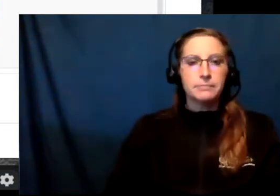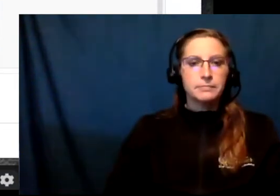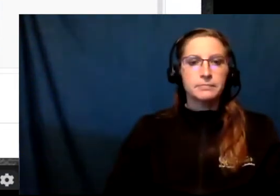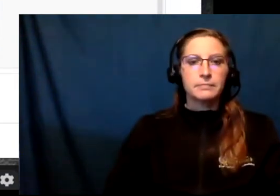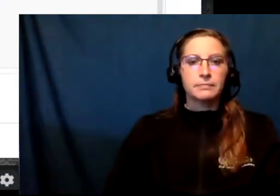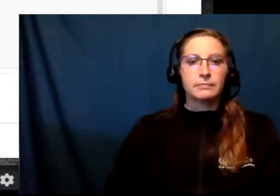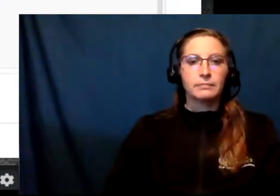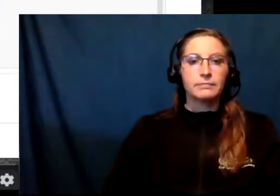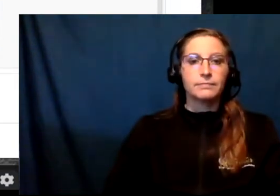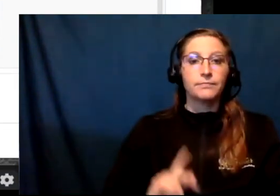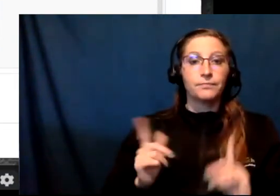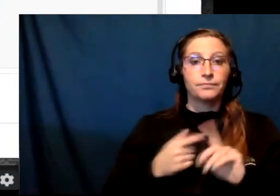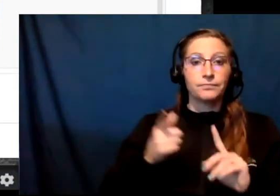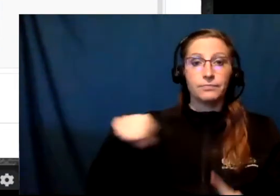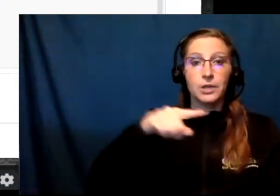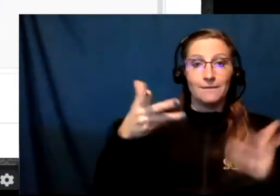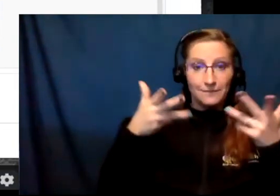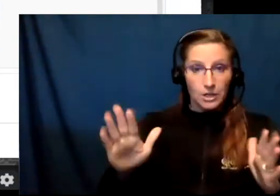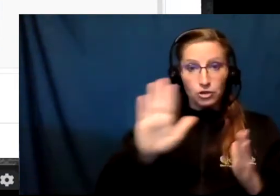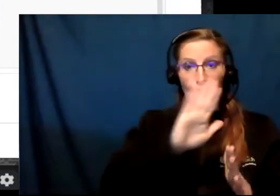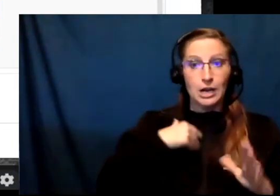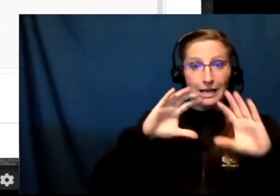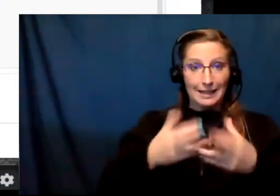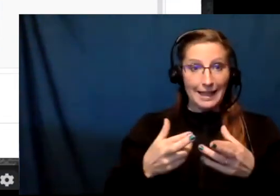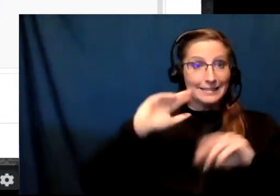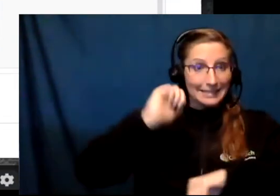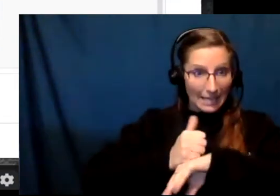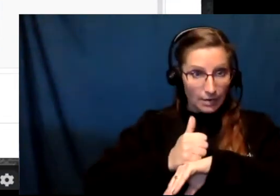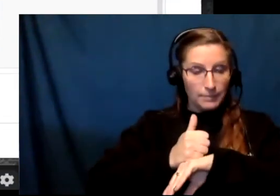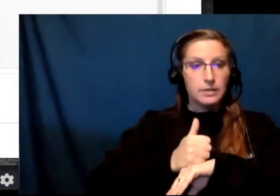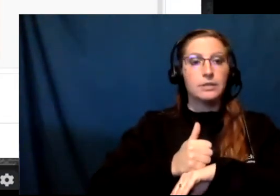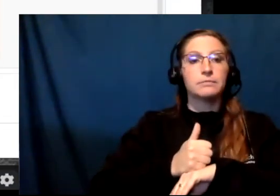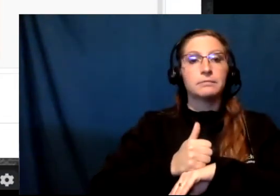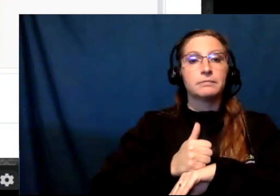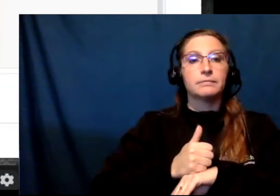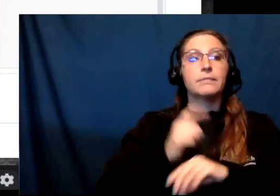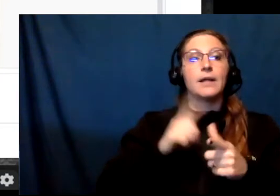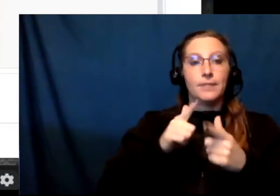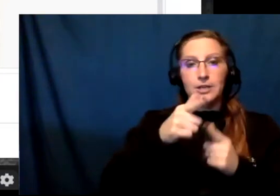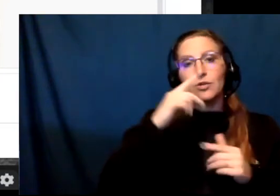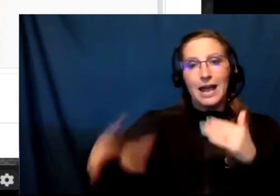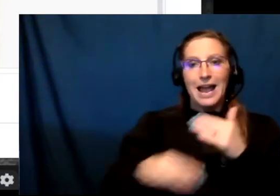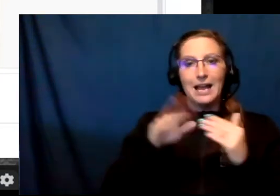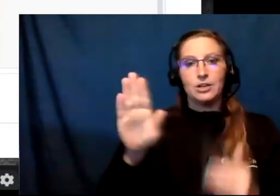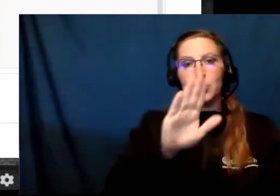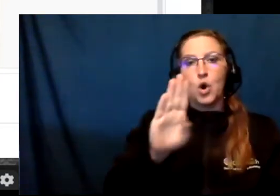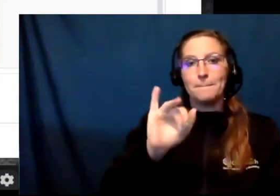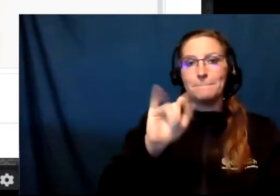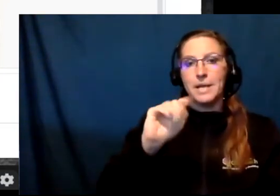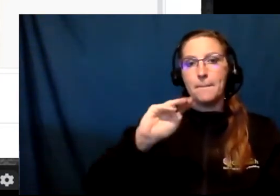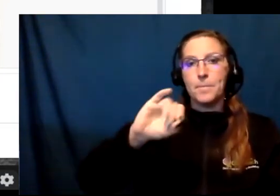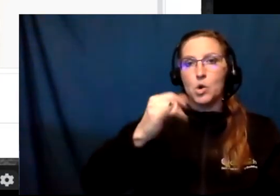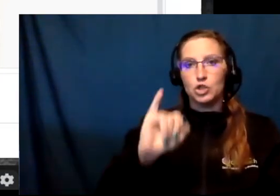then once you have your classroom set up how you want it, you'll want to put your Bitmoji in there. So you will have to download